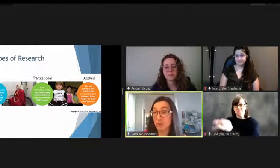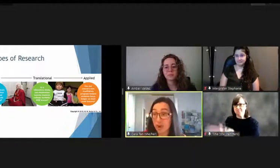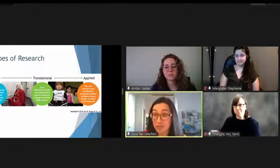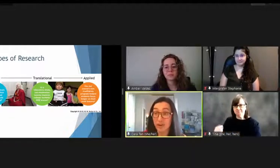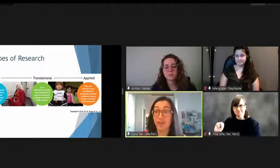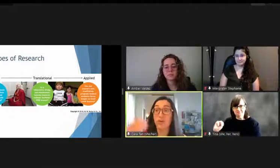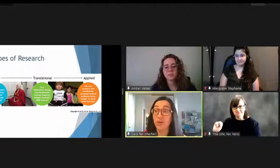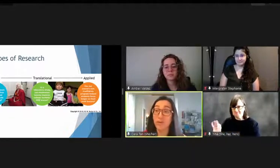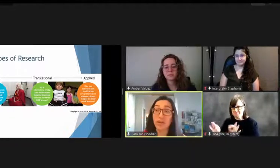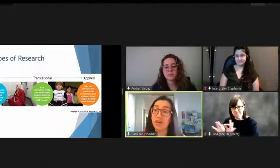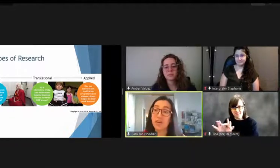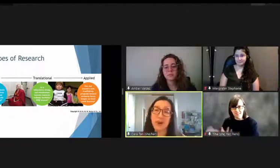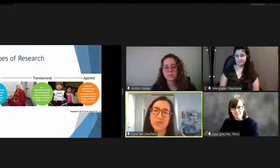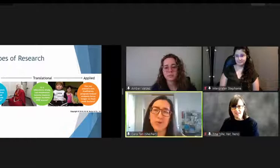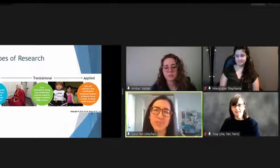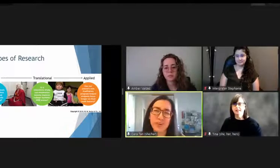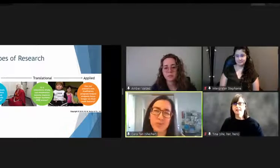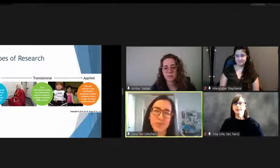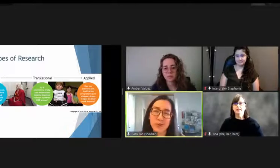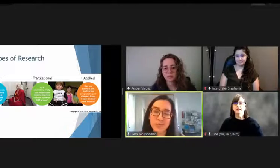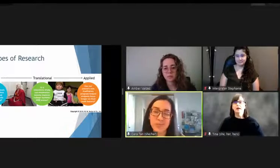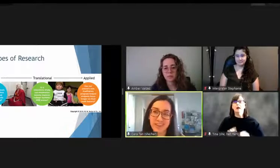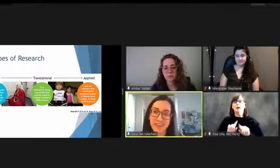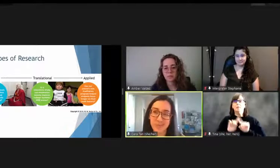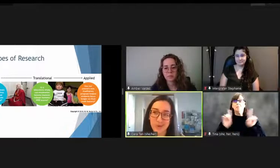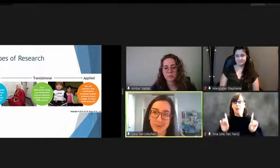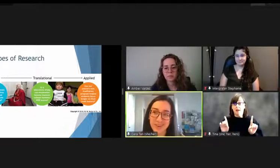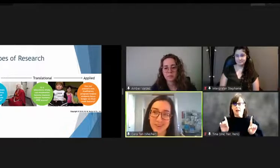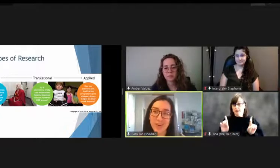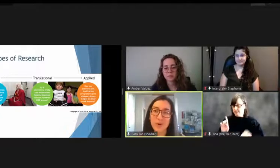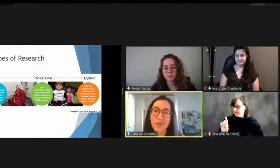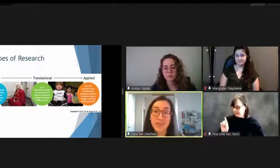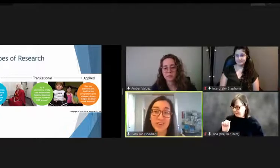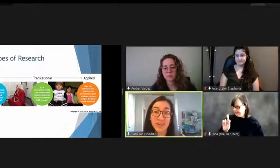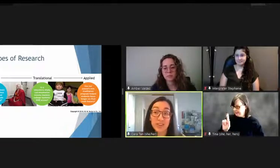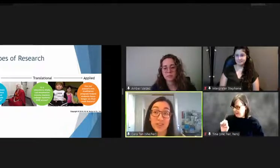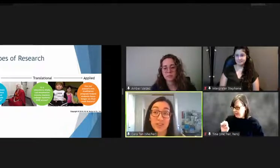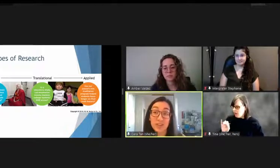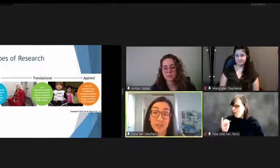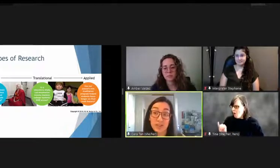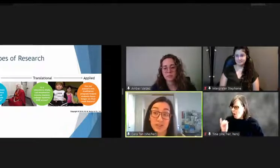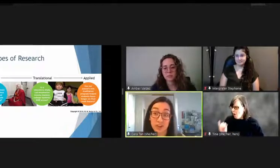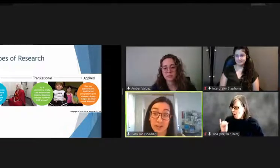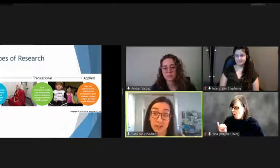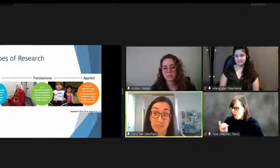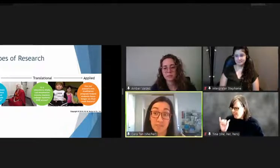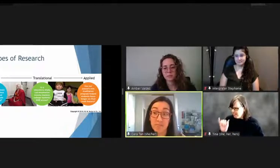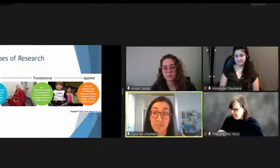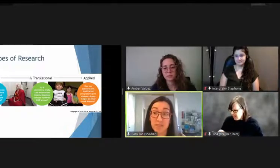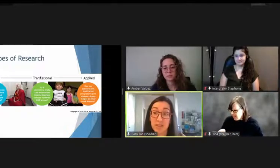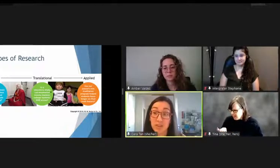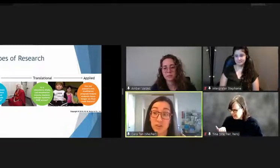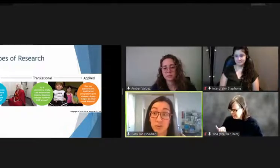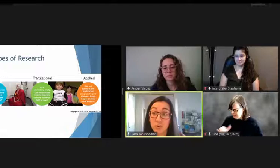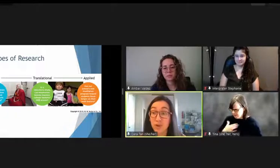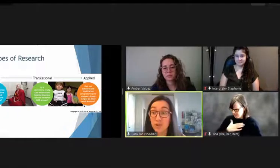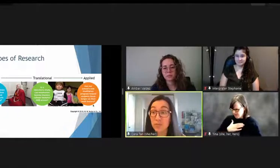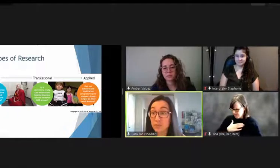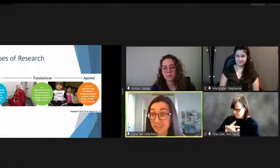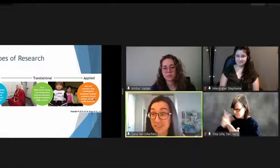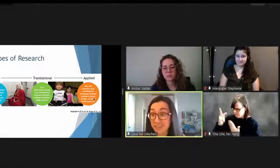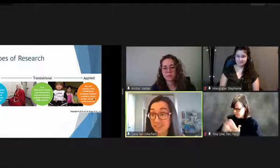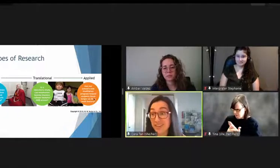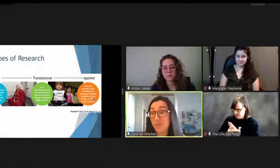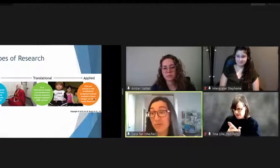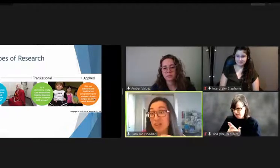to modify the program. So I don't know what the DARE program looks like anymore, but we're continuing to do research on it to